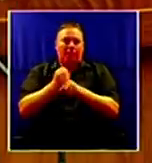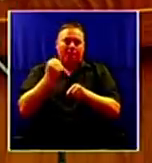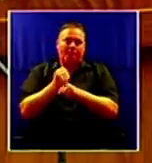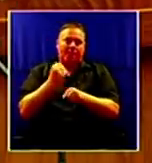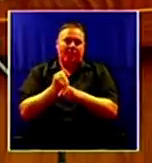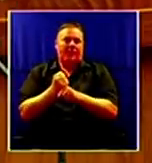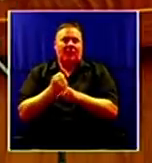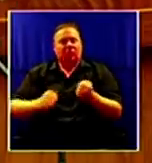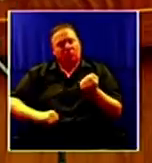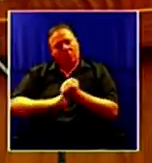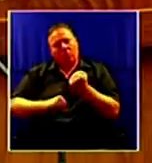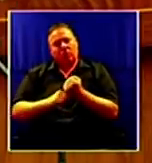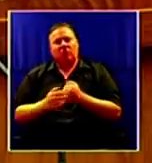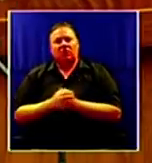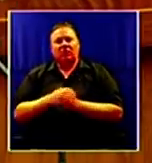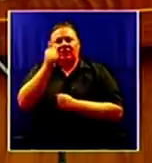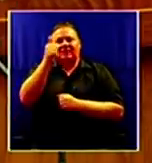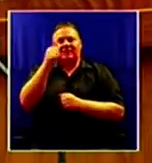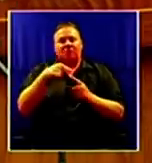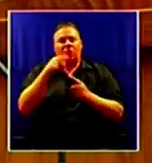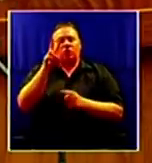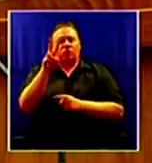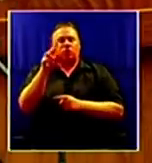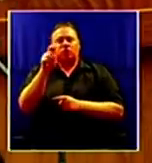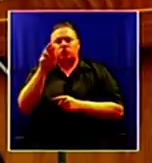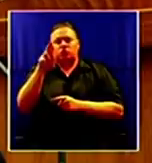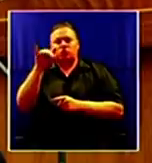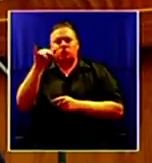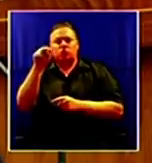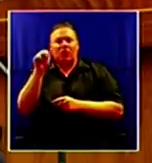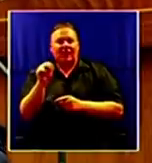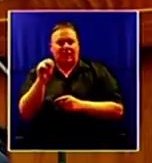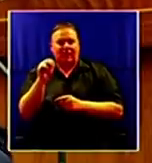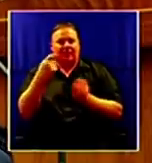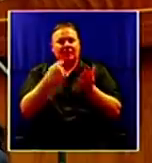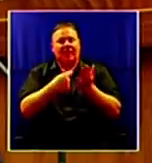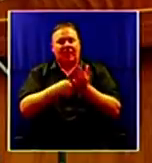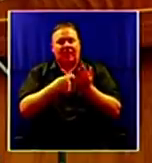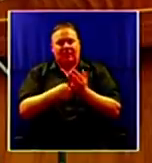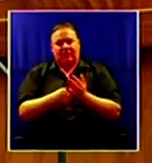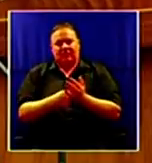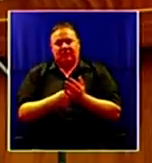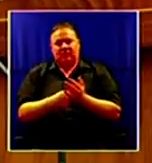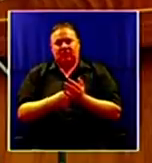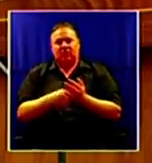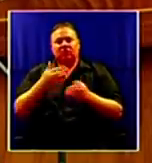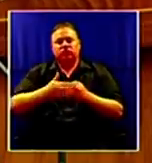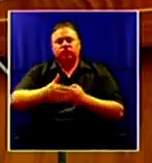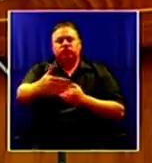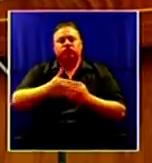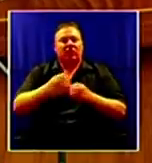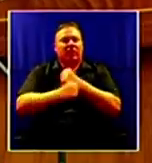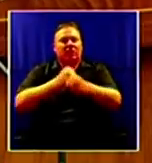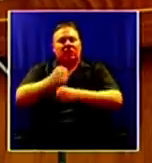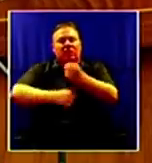trillion spending envelope over the medium-term expenditure framework gives expression to the economic